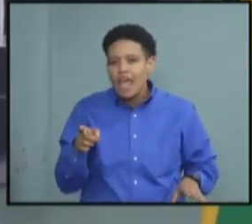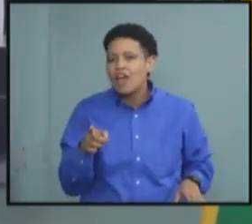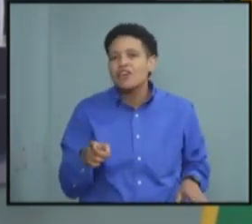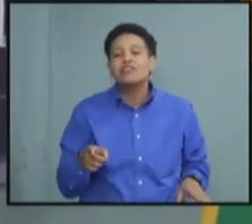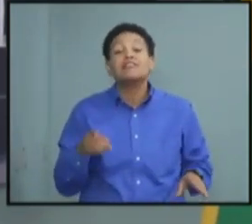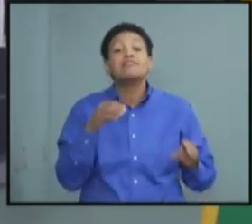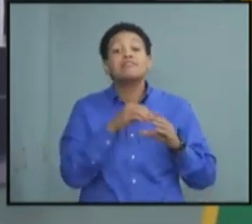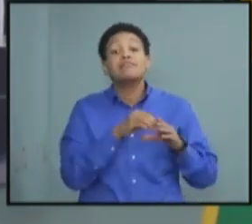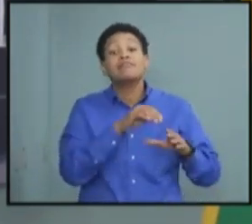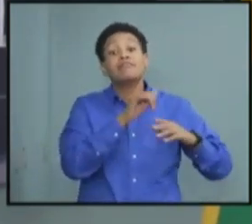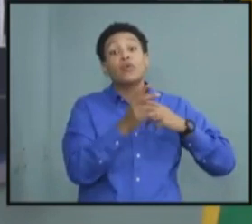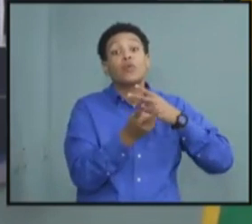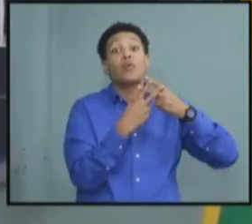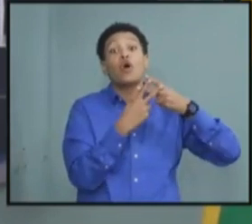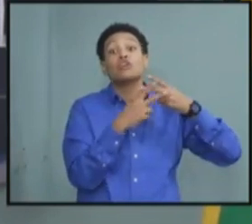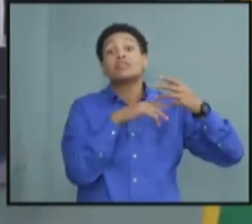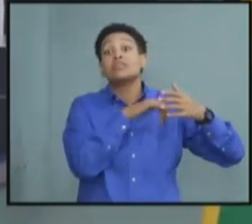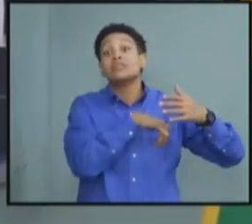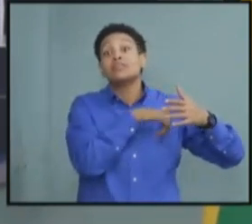in quarantine